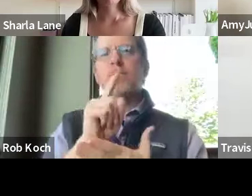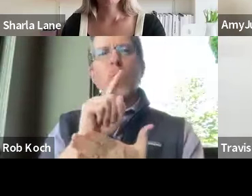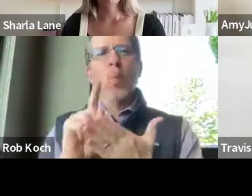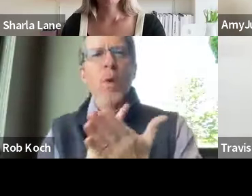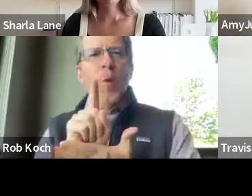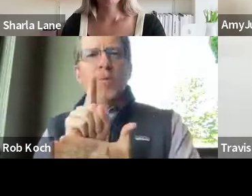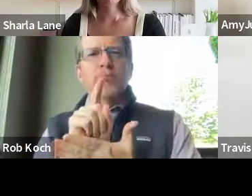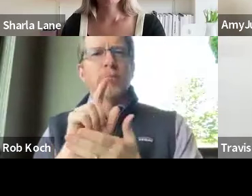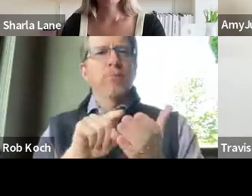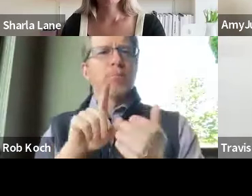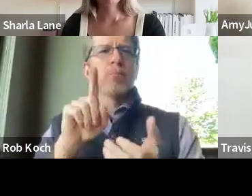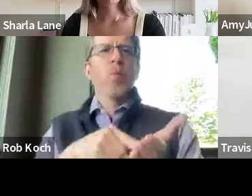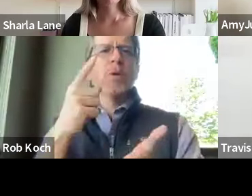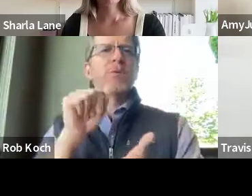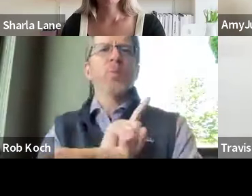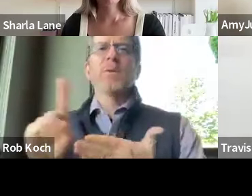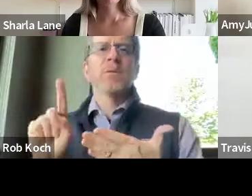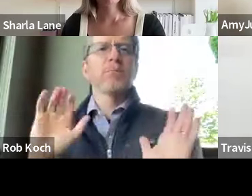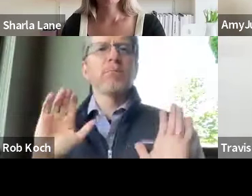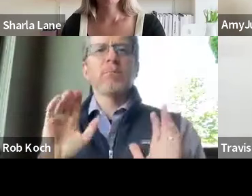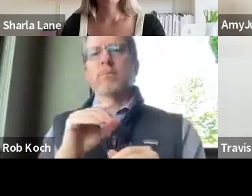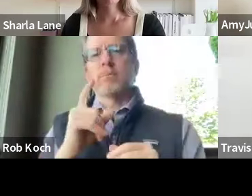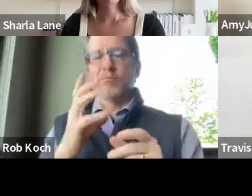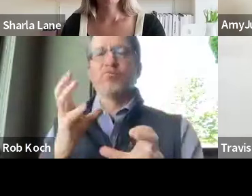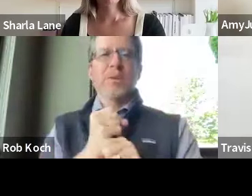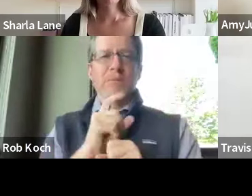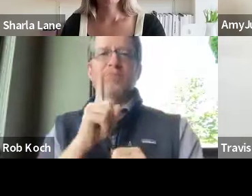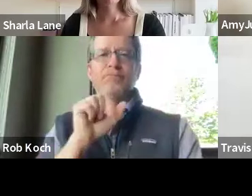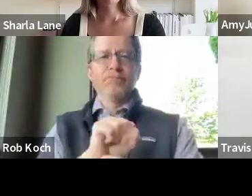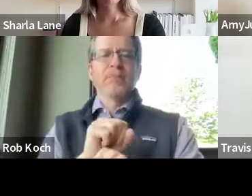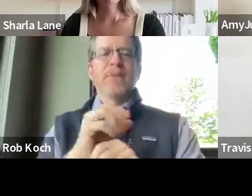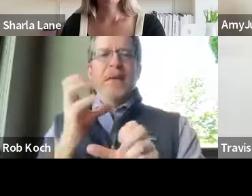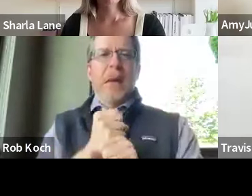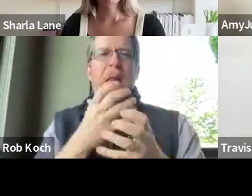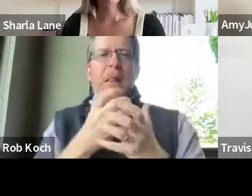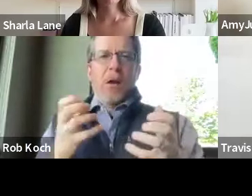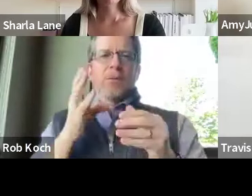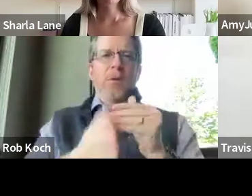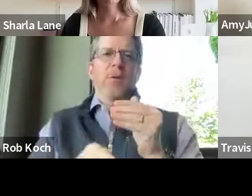the reality. So if we ask, you know, for maybe 1 hour or 30